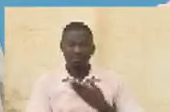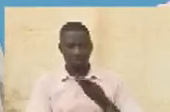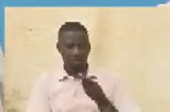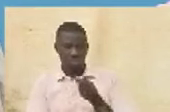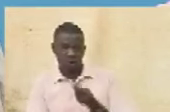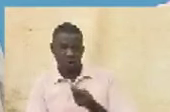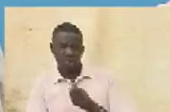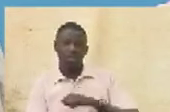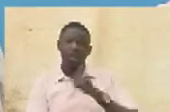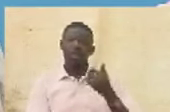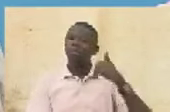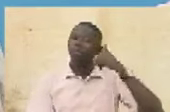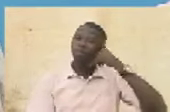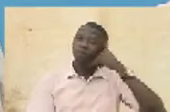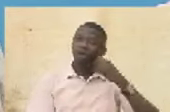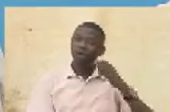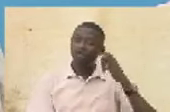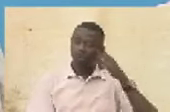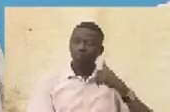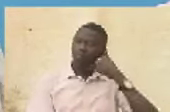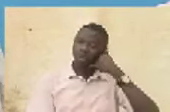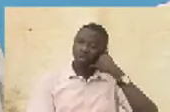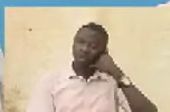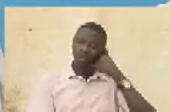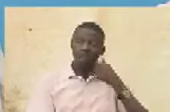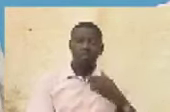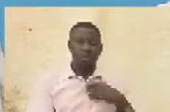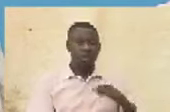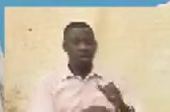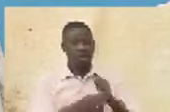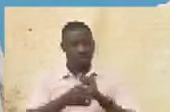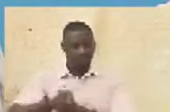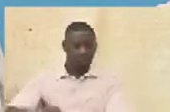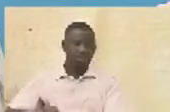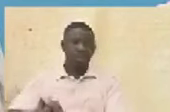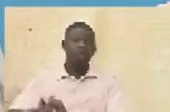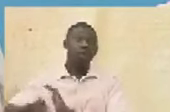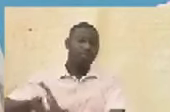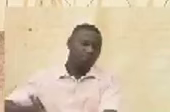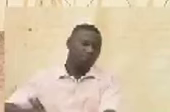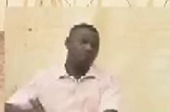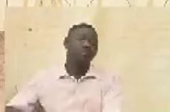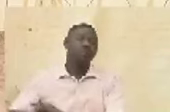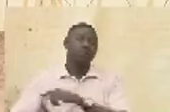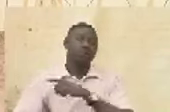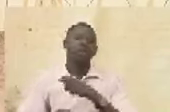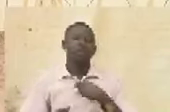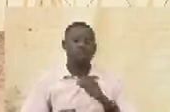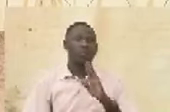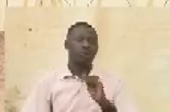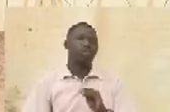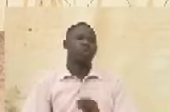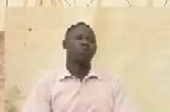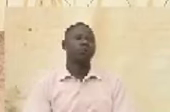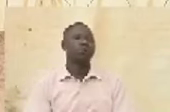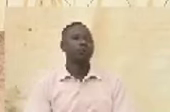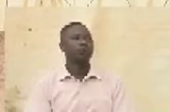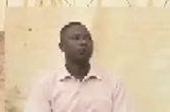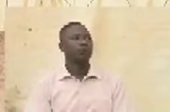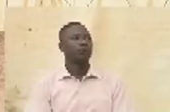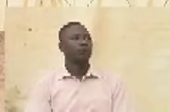and a mobile, they will take them from you and place them somewhere. This is what they did after we were separated.